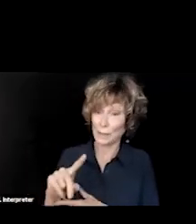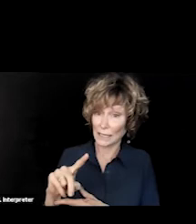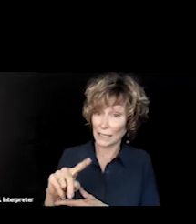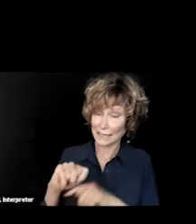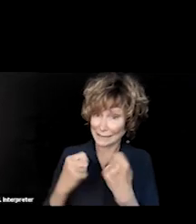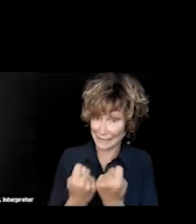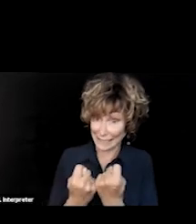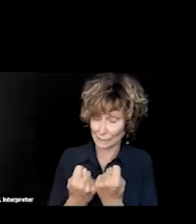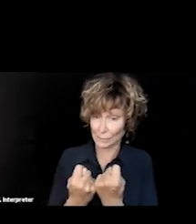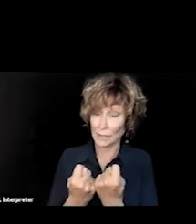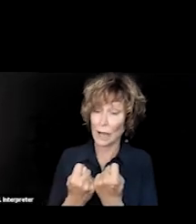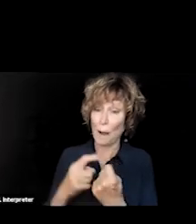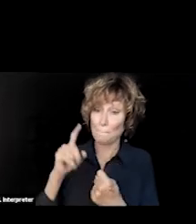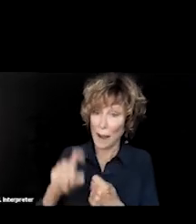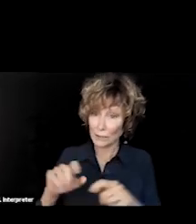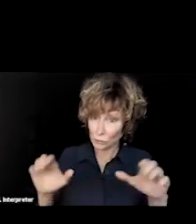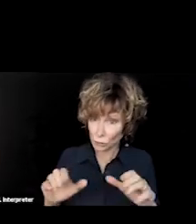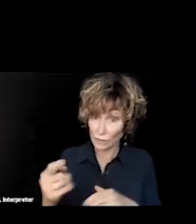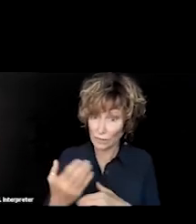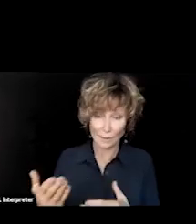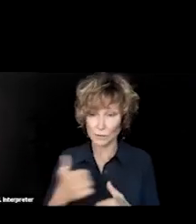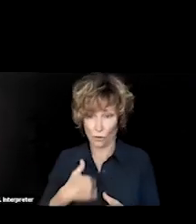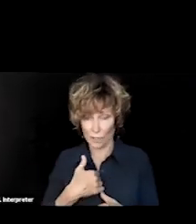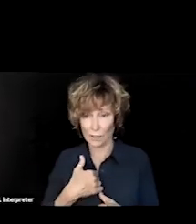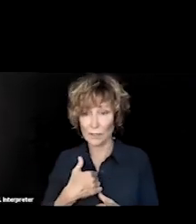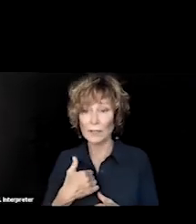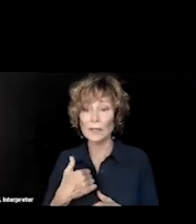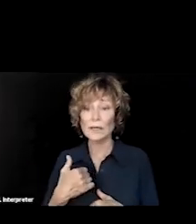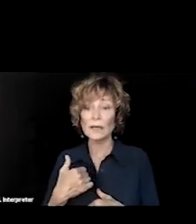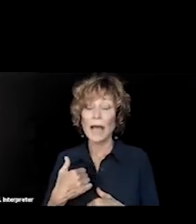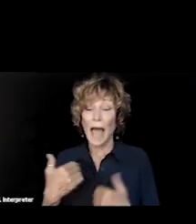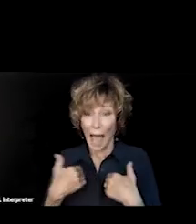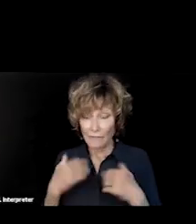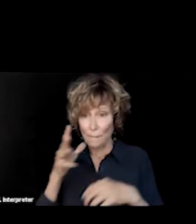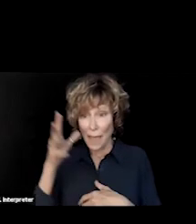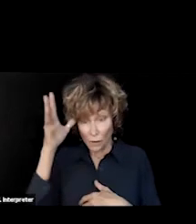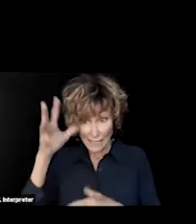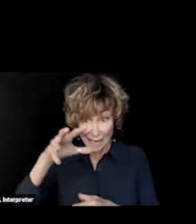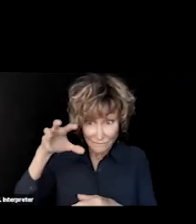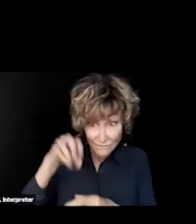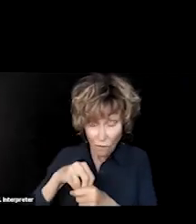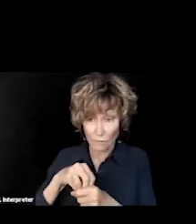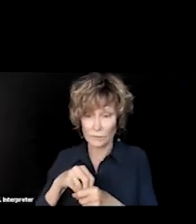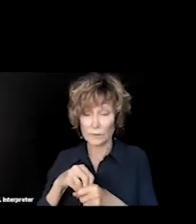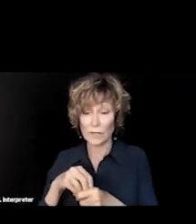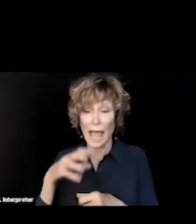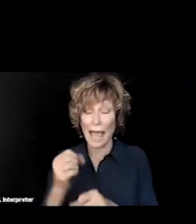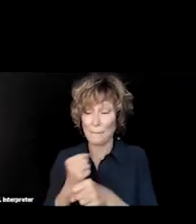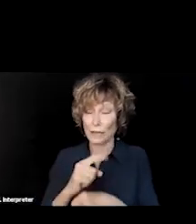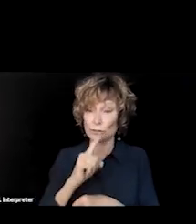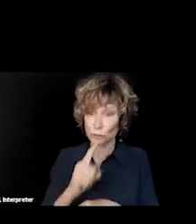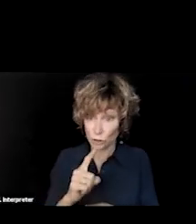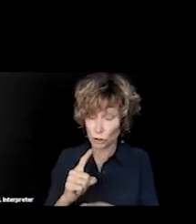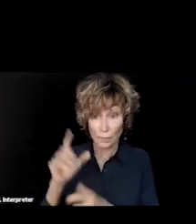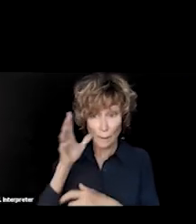ensure meaningful parent involvement in IEP meetings and ensure that their